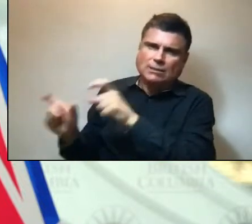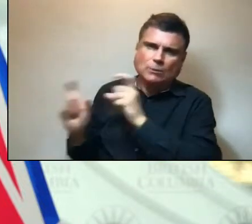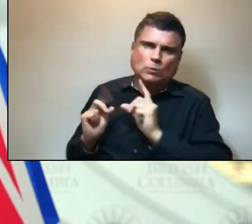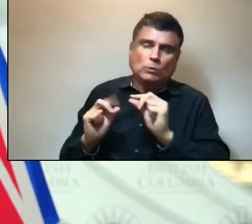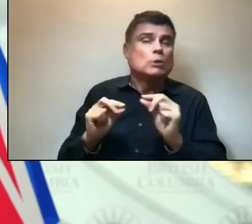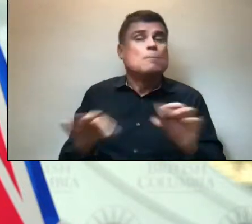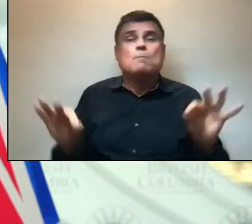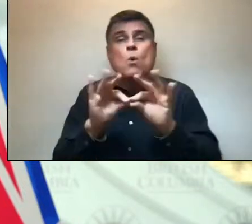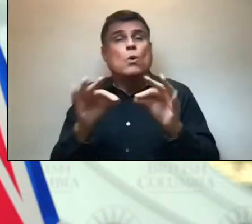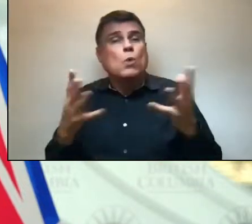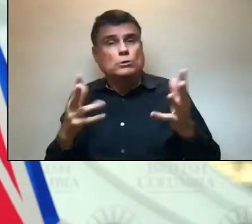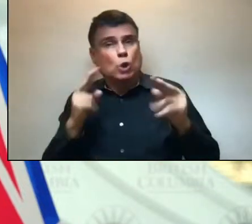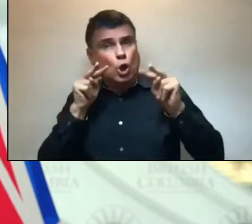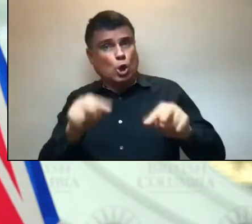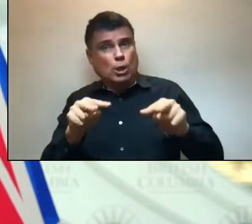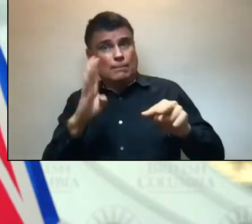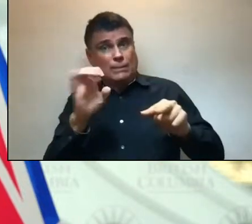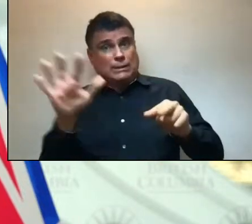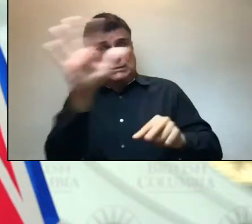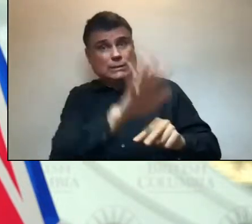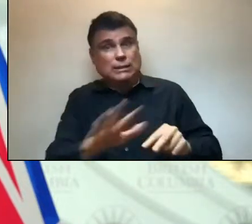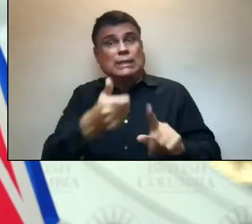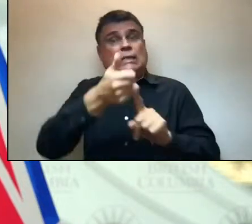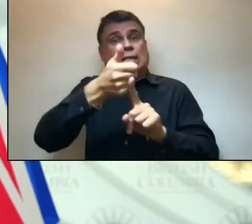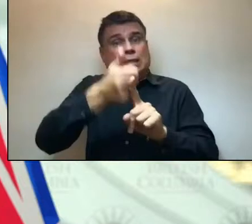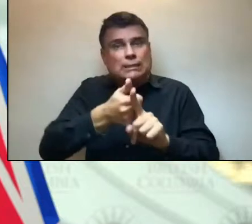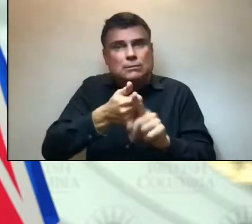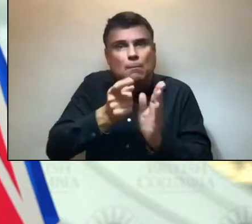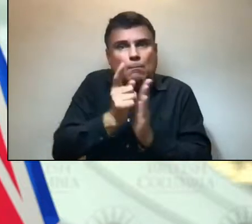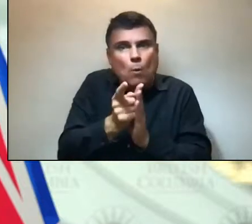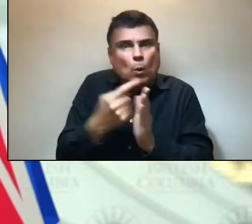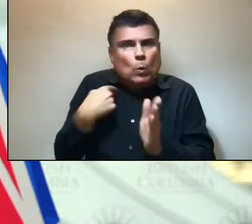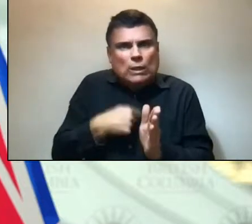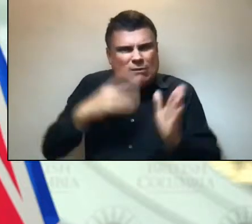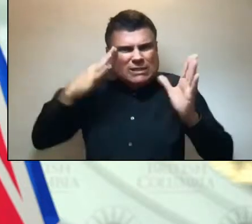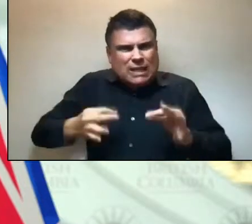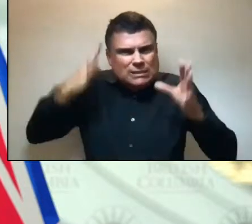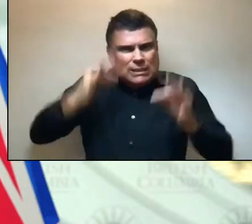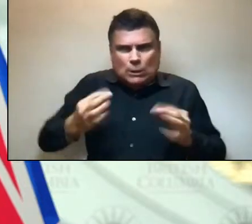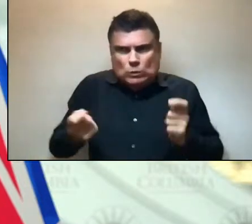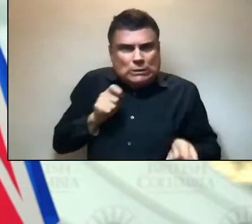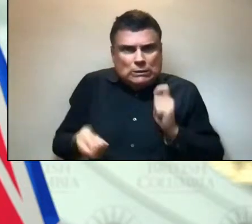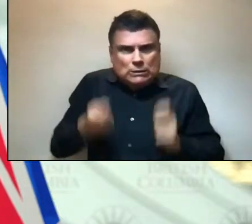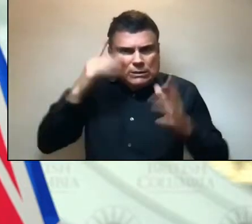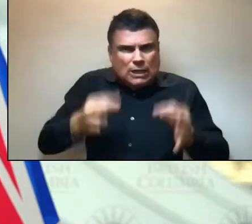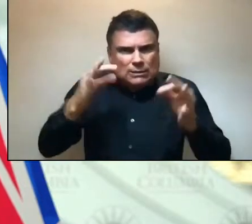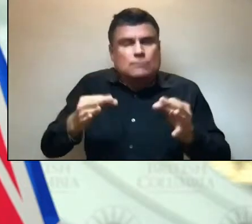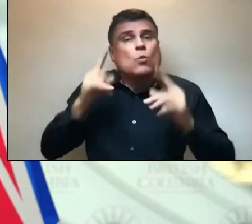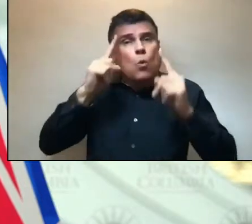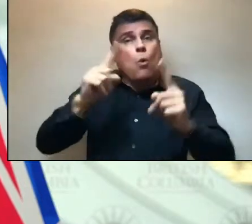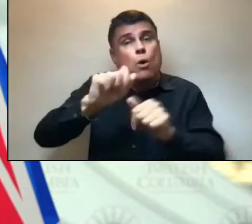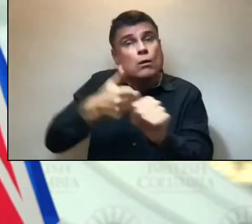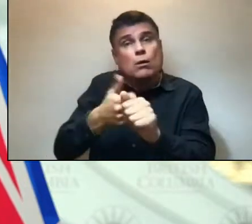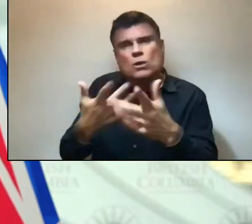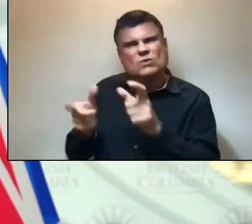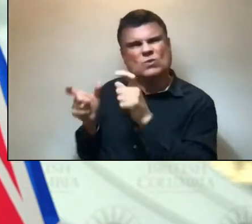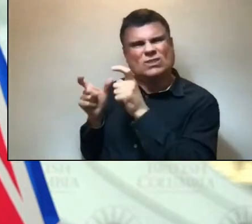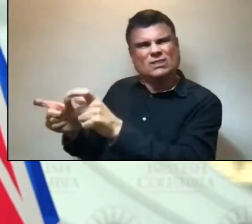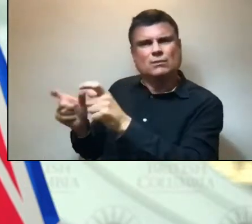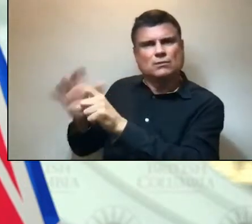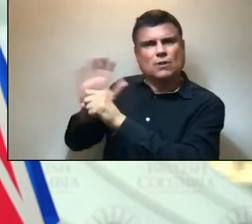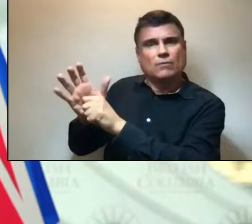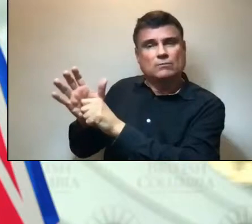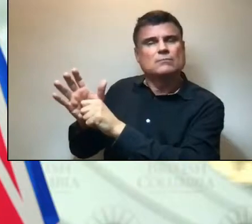in each of them. And that is the task that is before us now, one that we have proven time and time again that we are up to. In